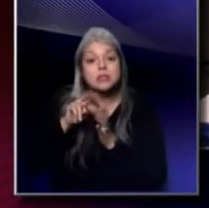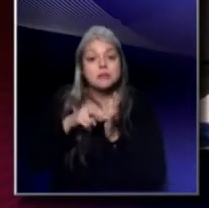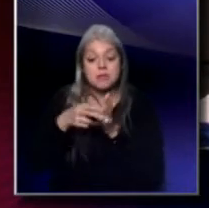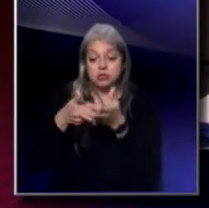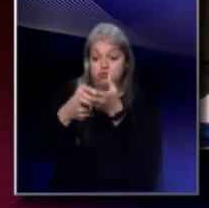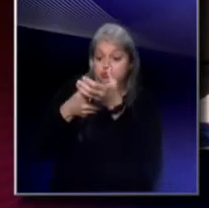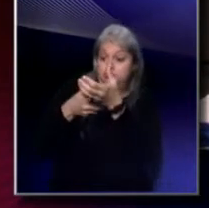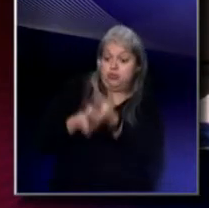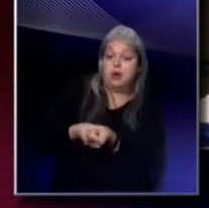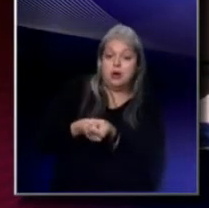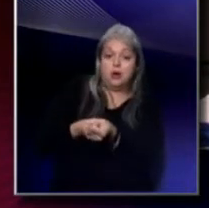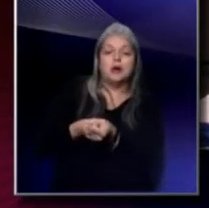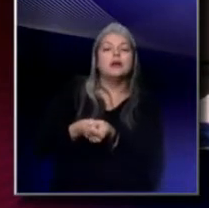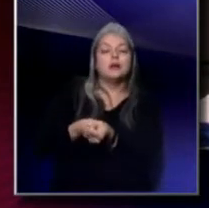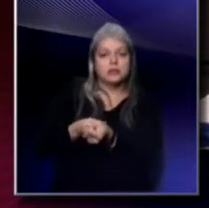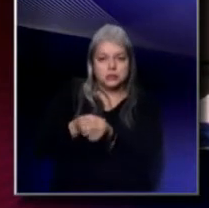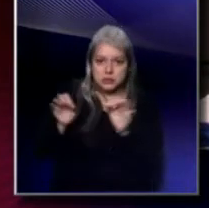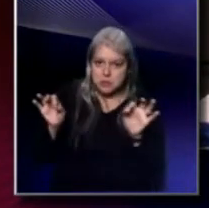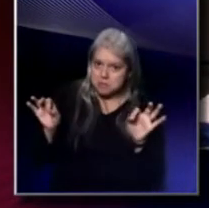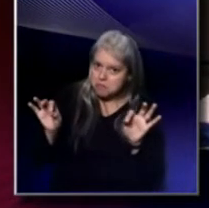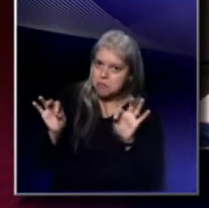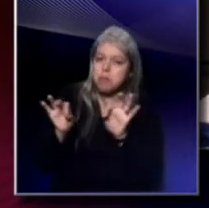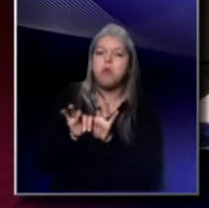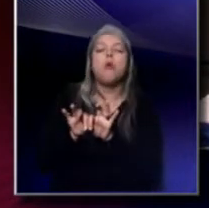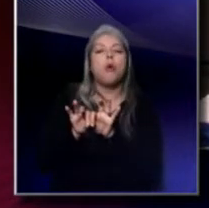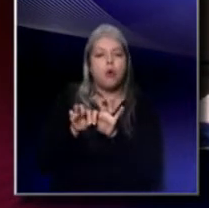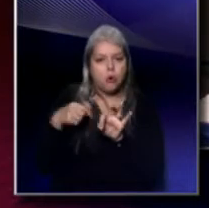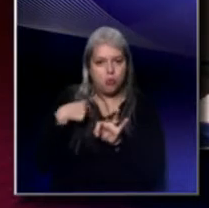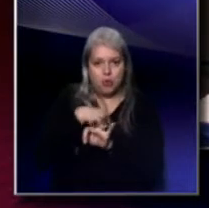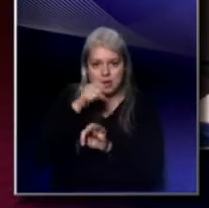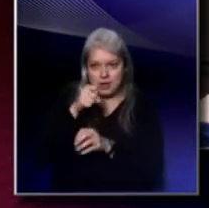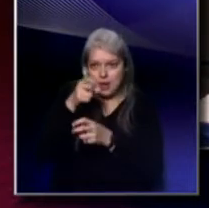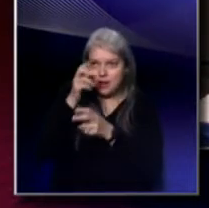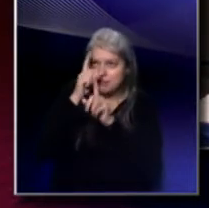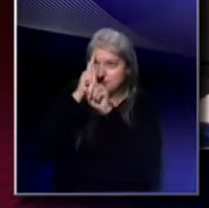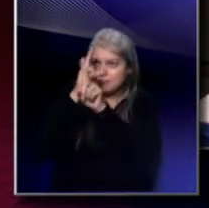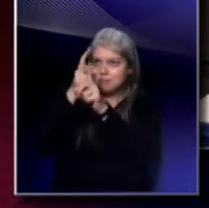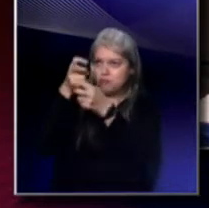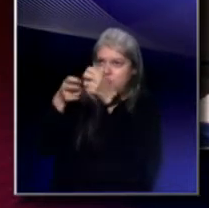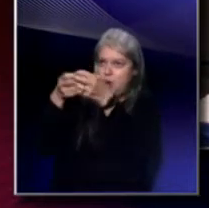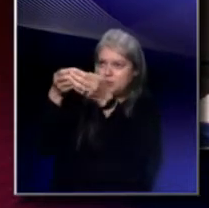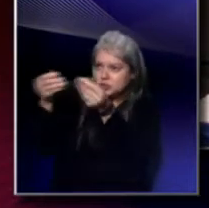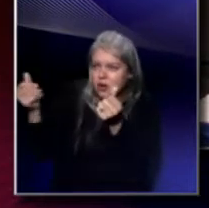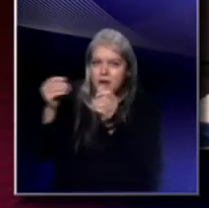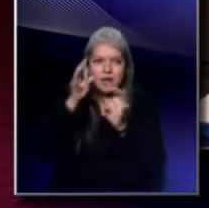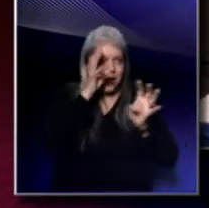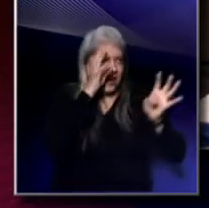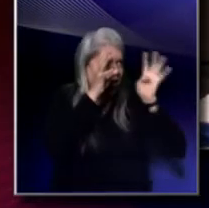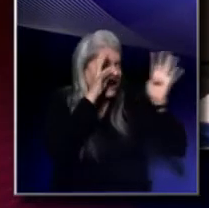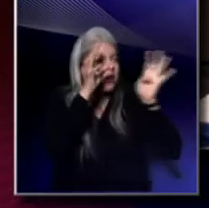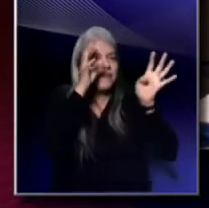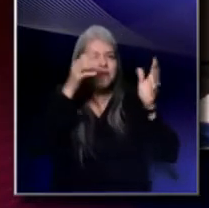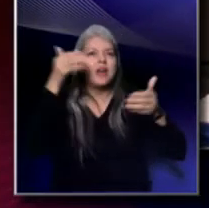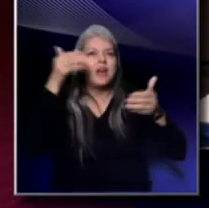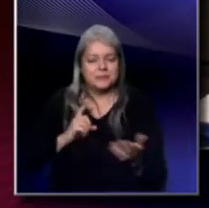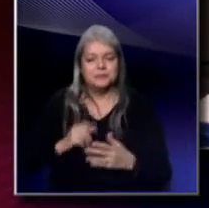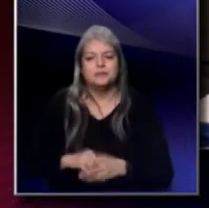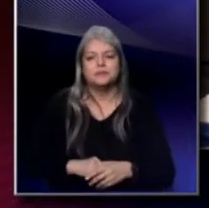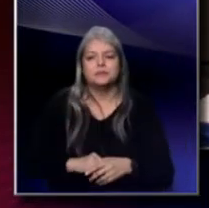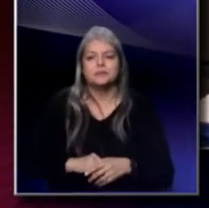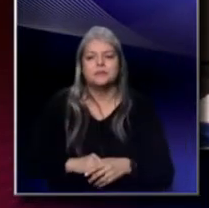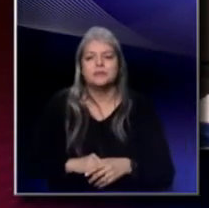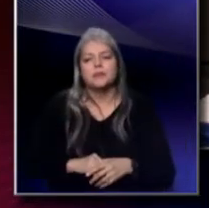trust we're really going to be able to get at the problem solving and the innovation that needs to go on. Agents